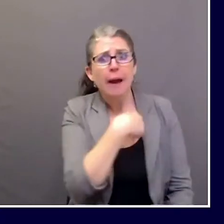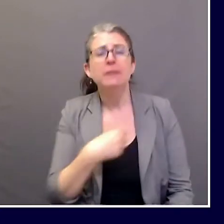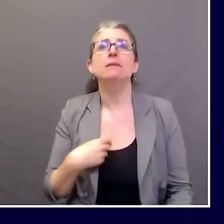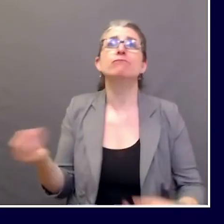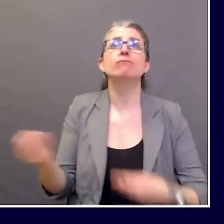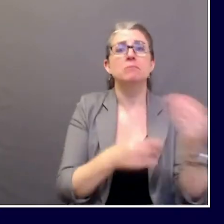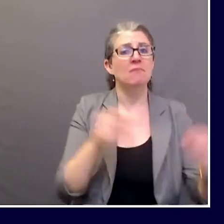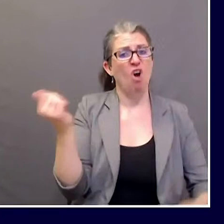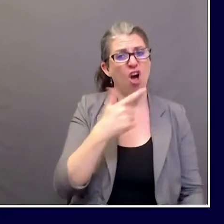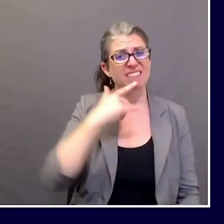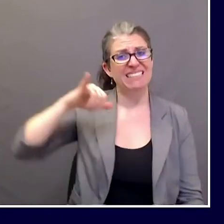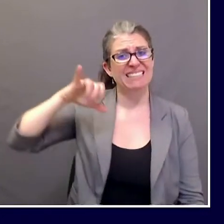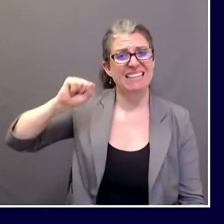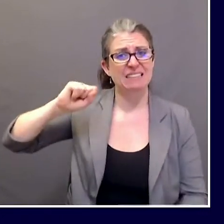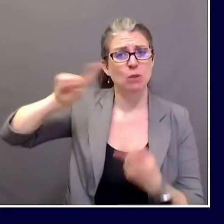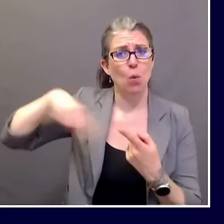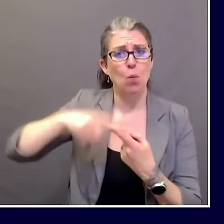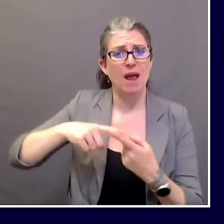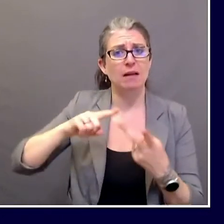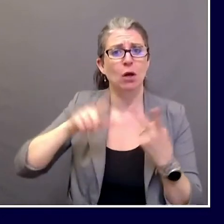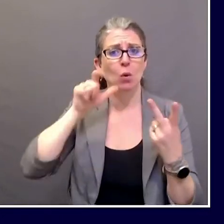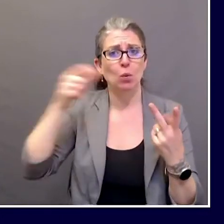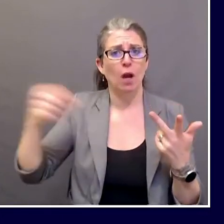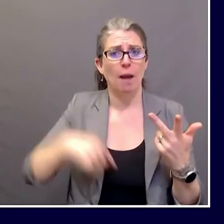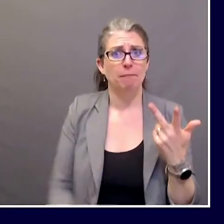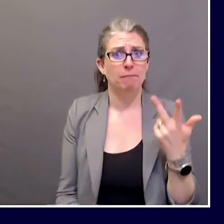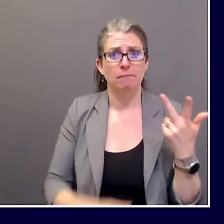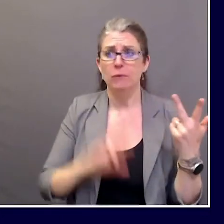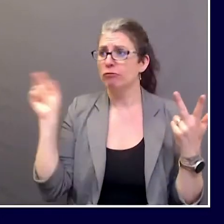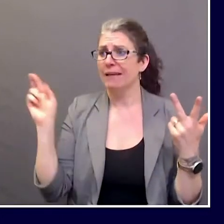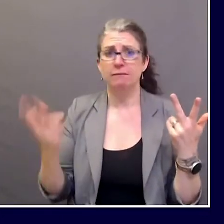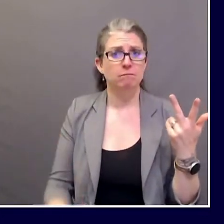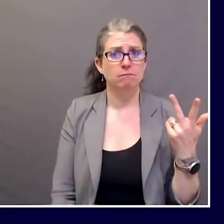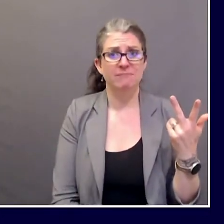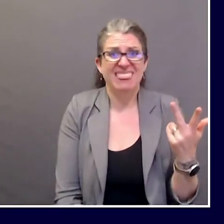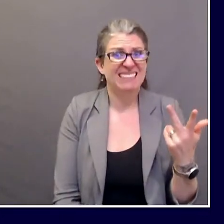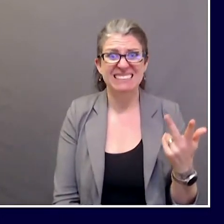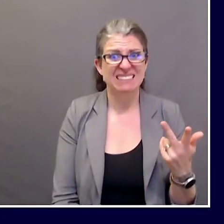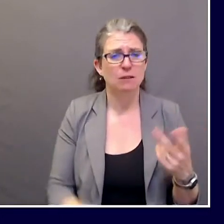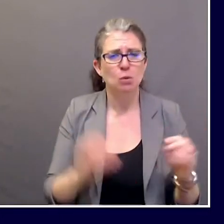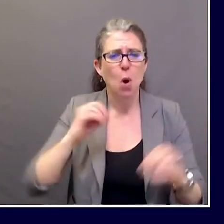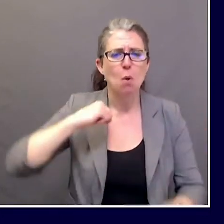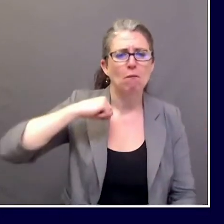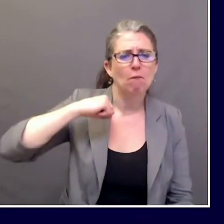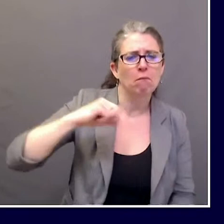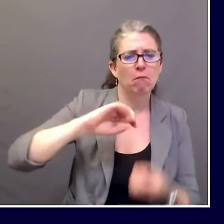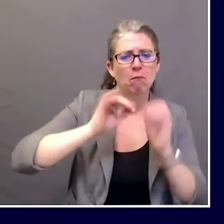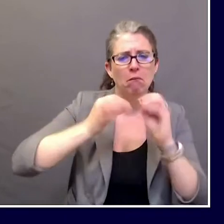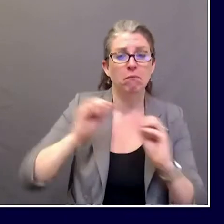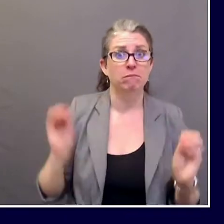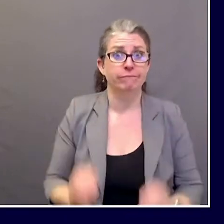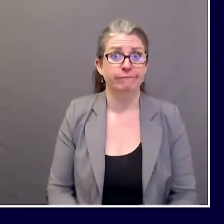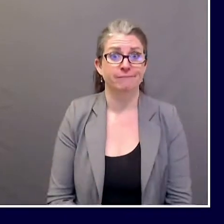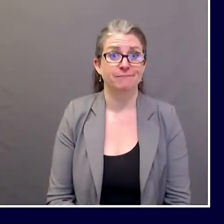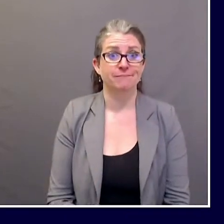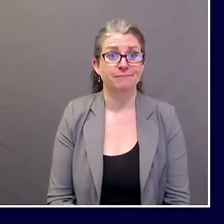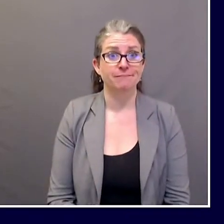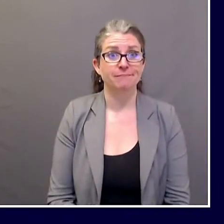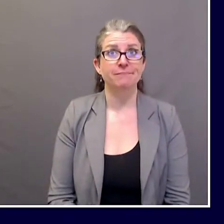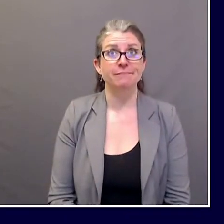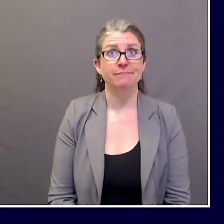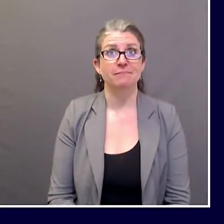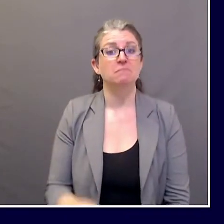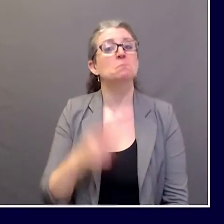Okay, yeah, certainly understand that this movement isn't new, but I just want to be clear that I'm understanding that no other